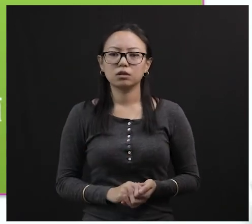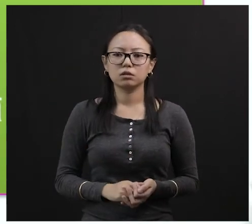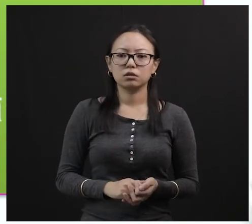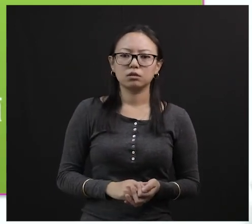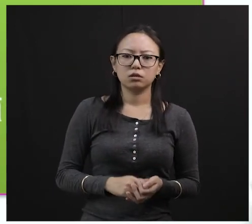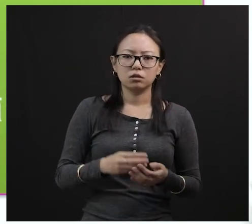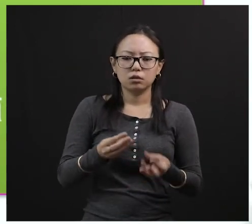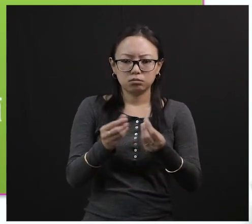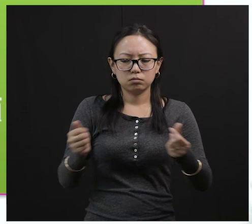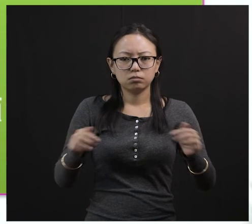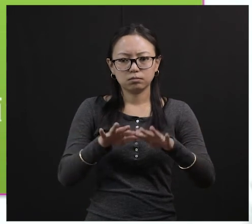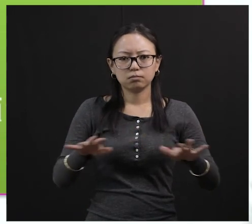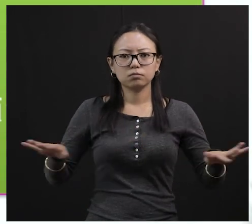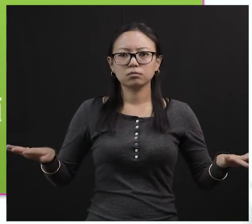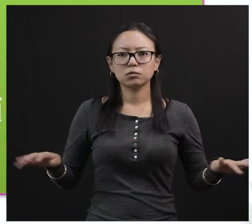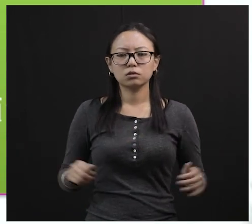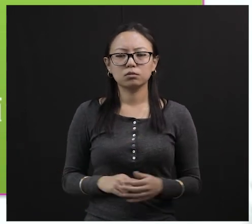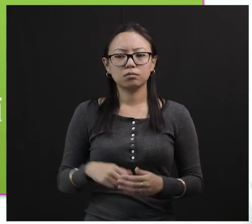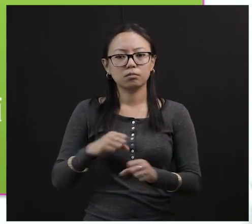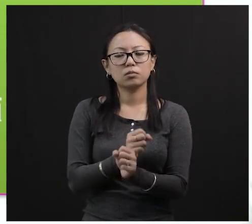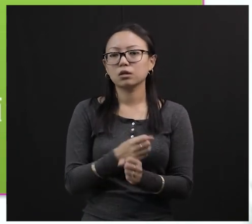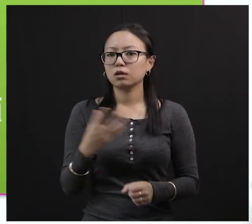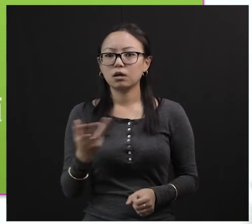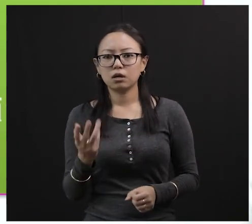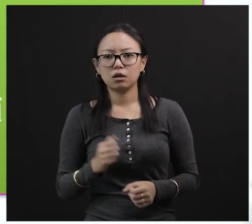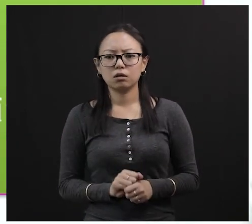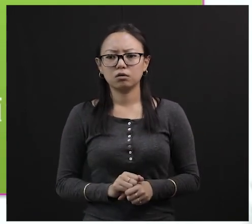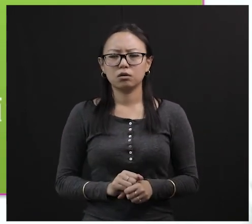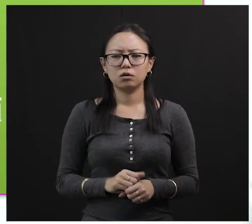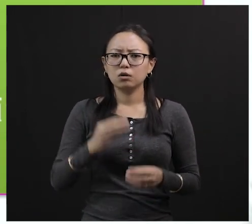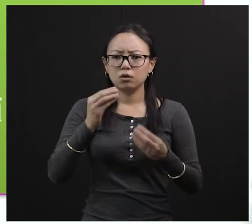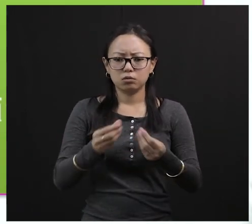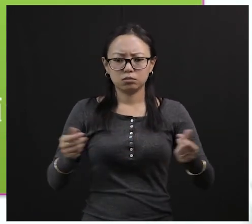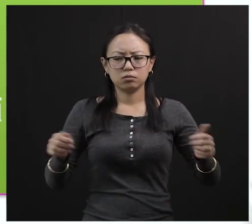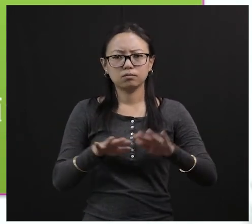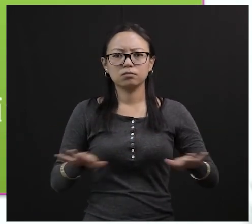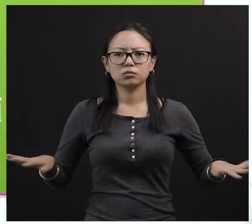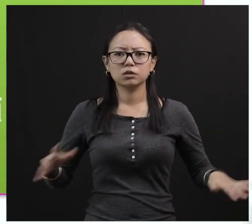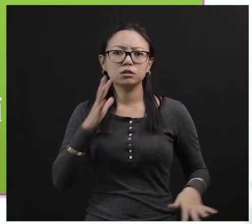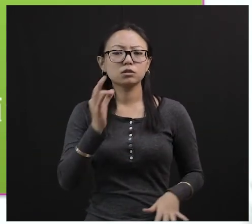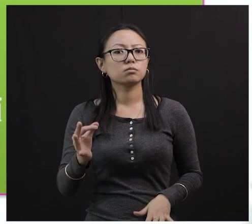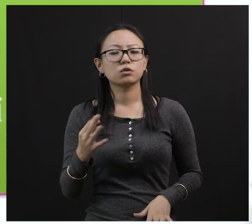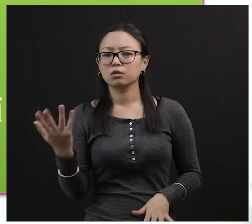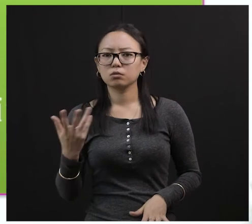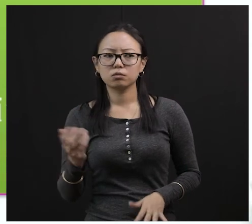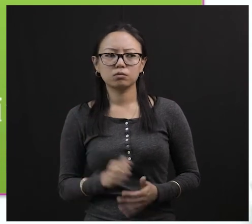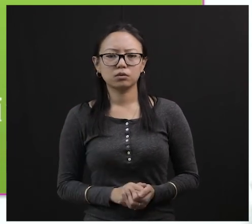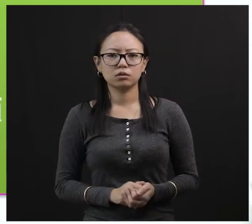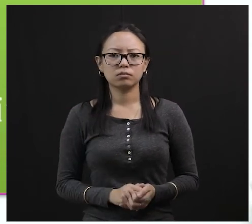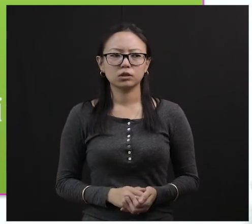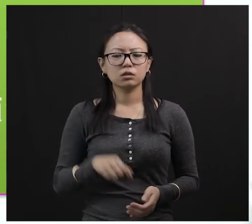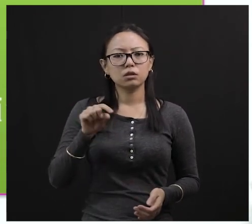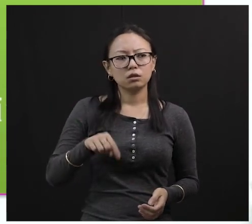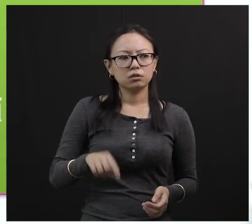us try to answer these questions, okay? I will not give you the answer, written, but you try to answer it yourself